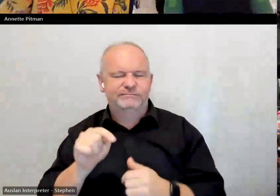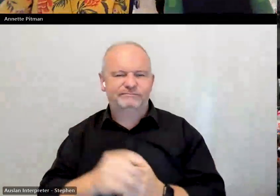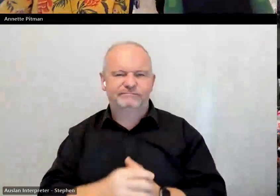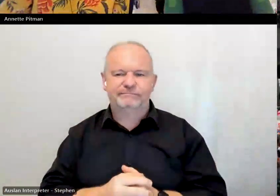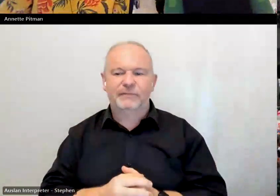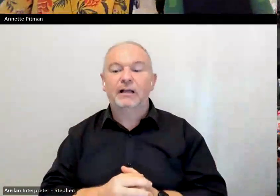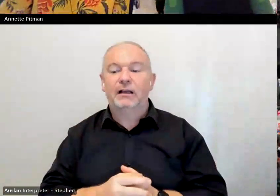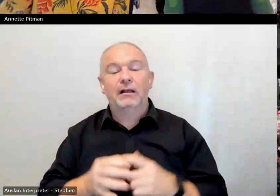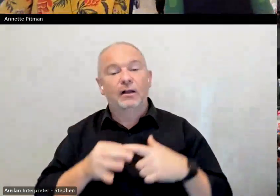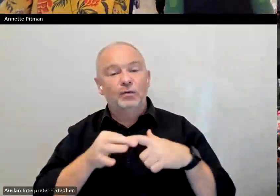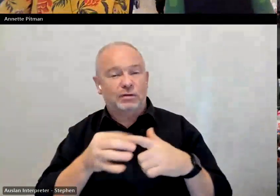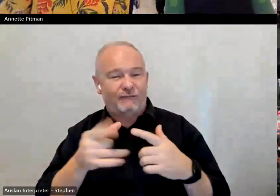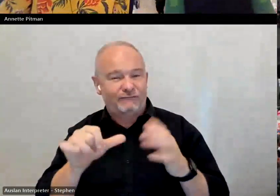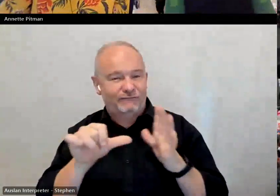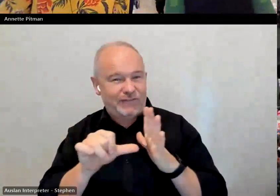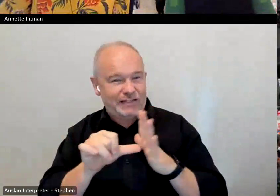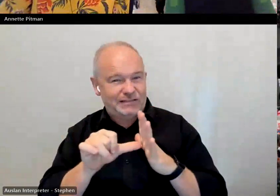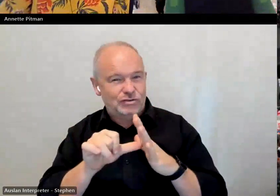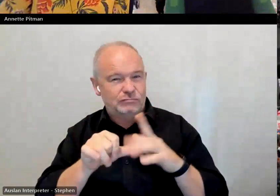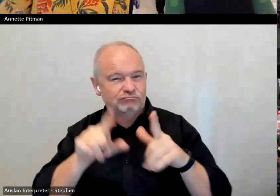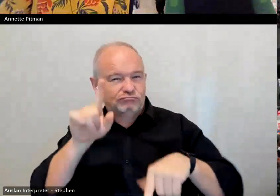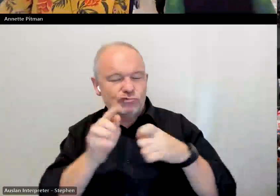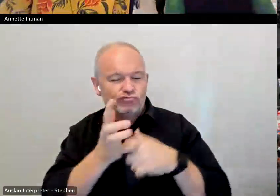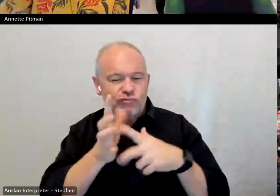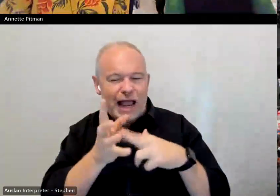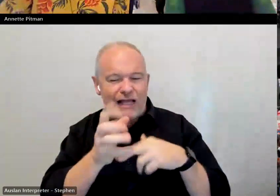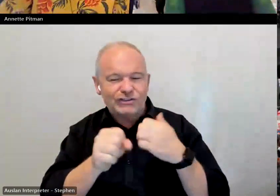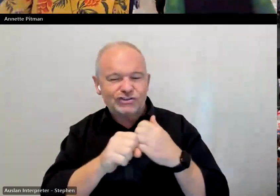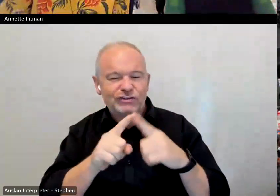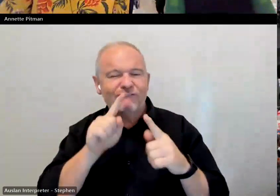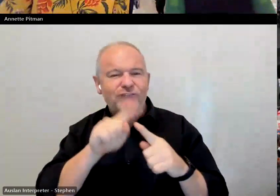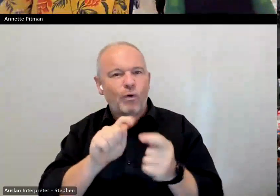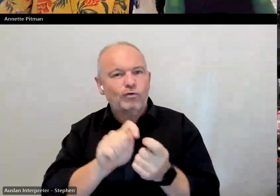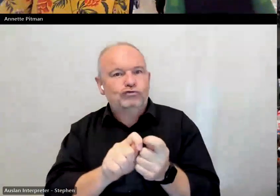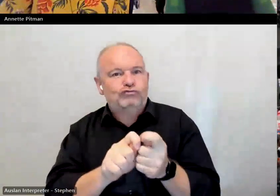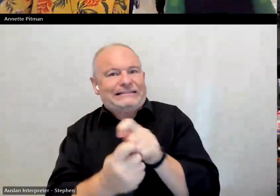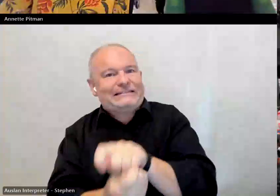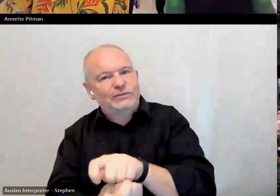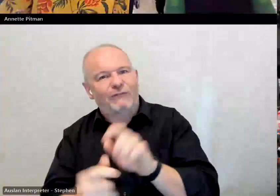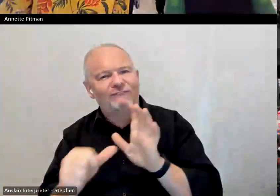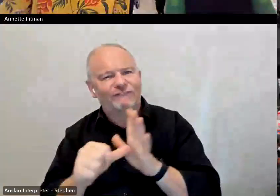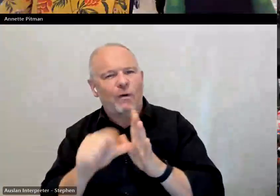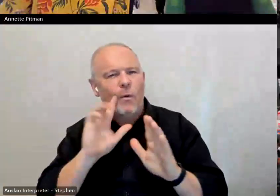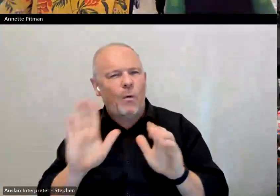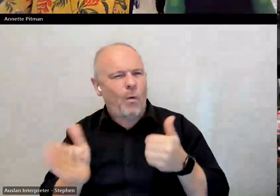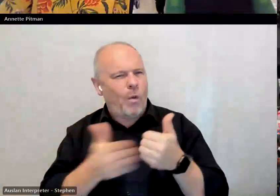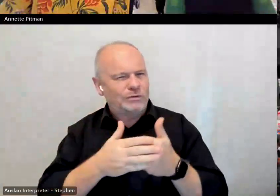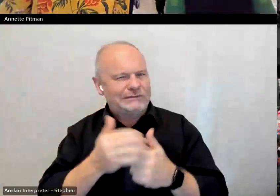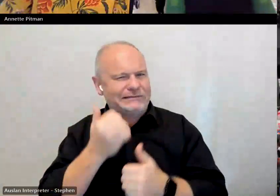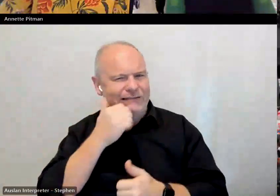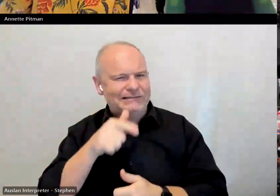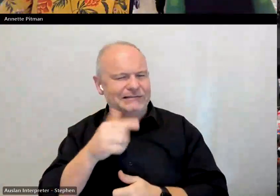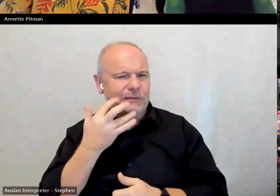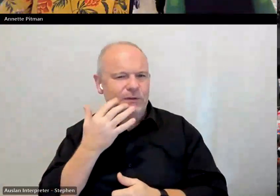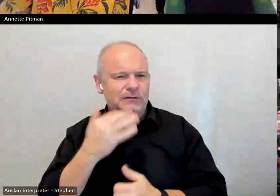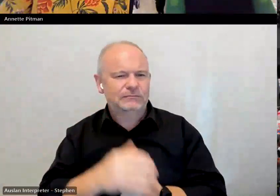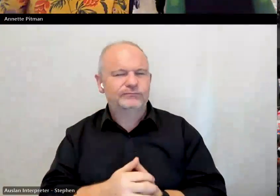Is there funding range for transitional funding, and when is the close date? It's